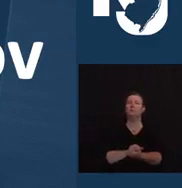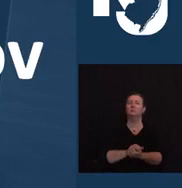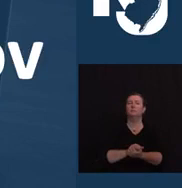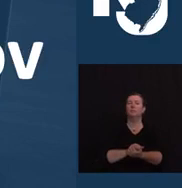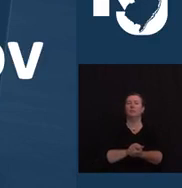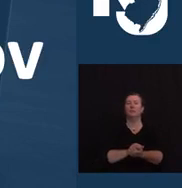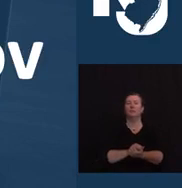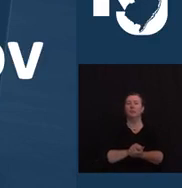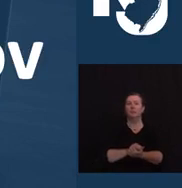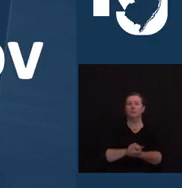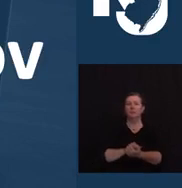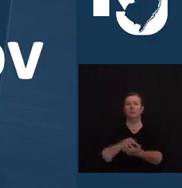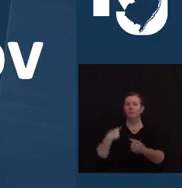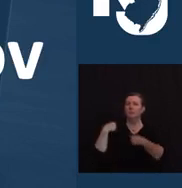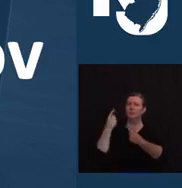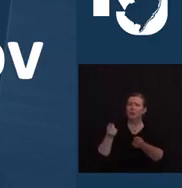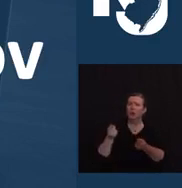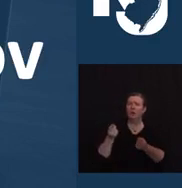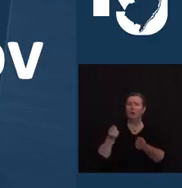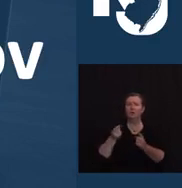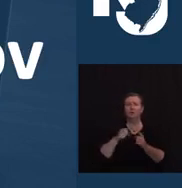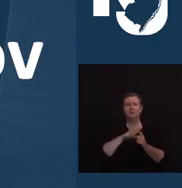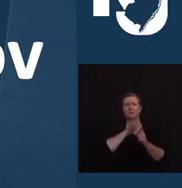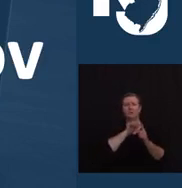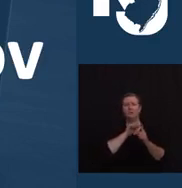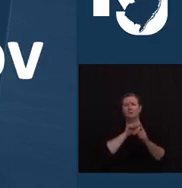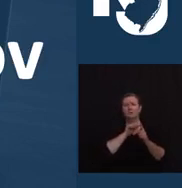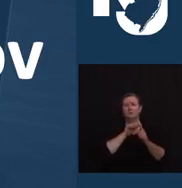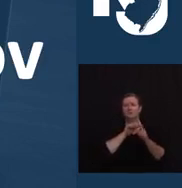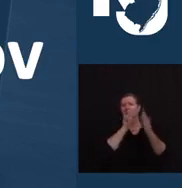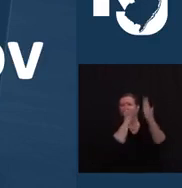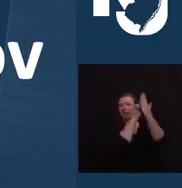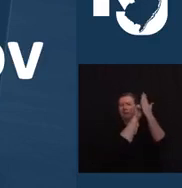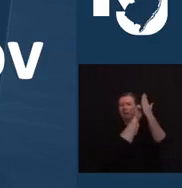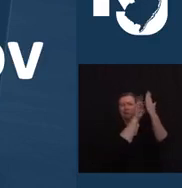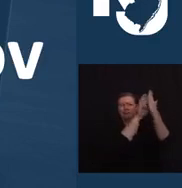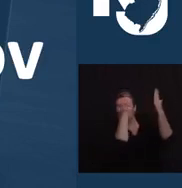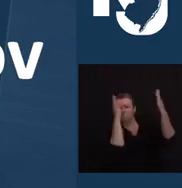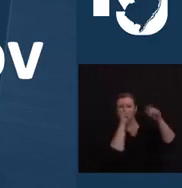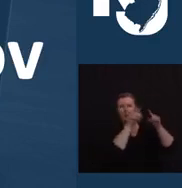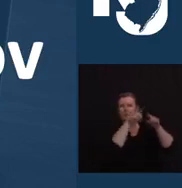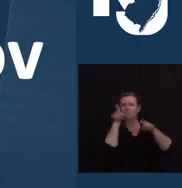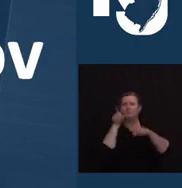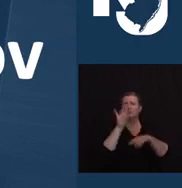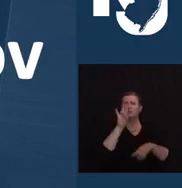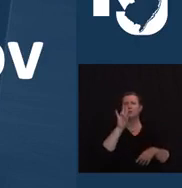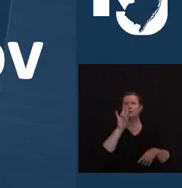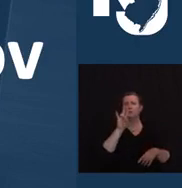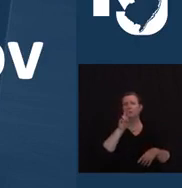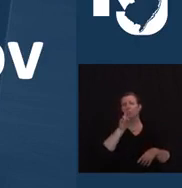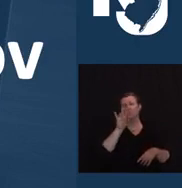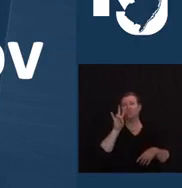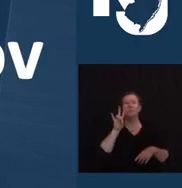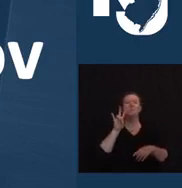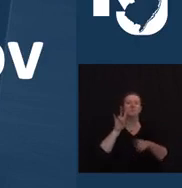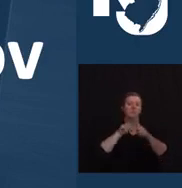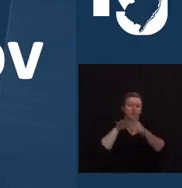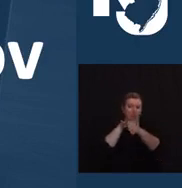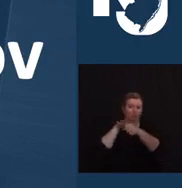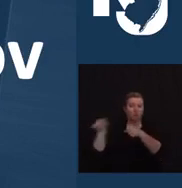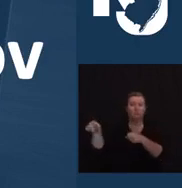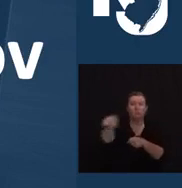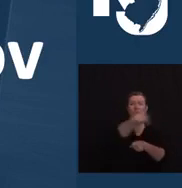in the state. And again, the folks who are unvaccinated largely break into two categories: folks who are rejecting the science and the